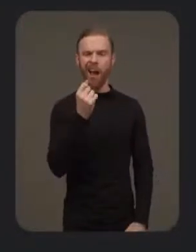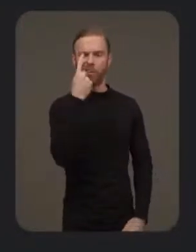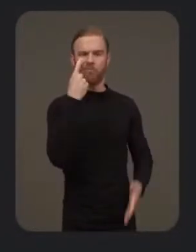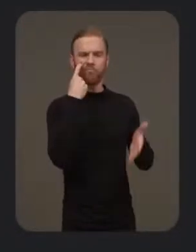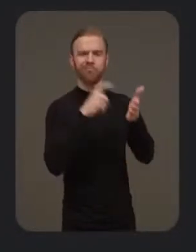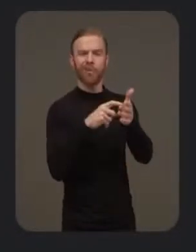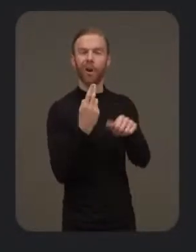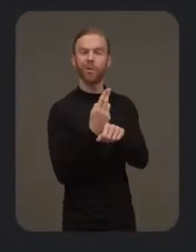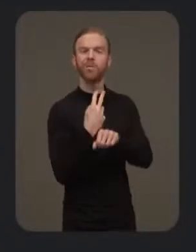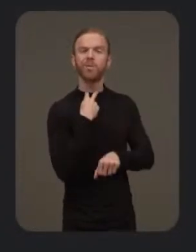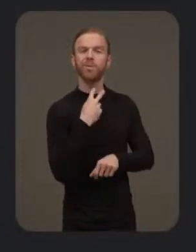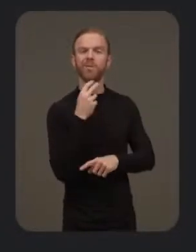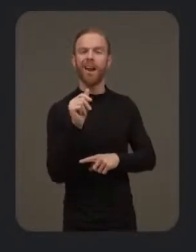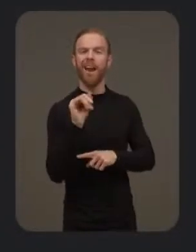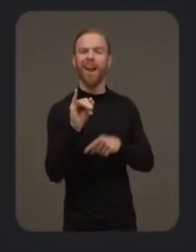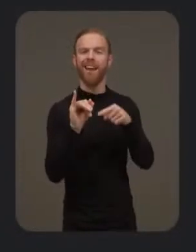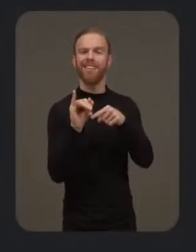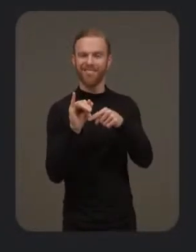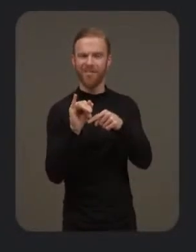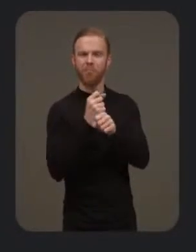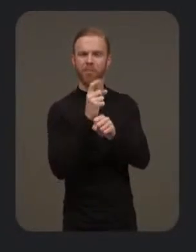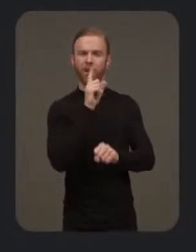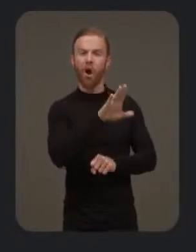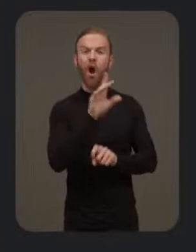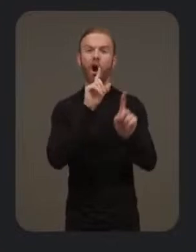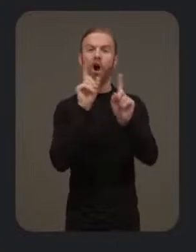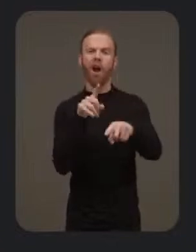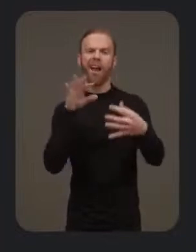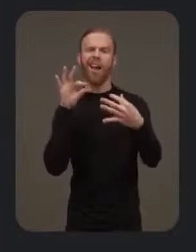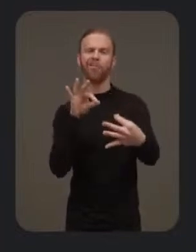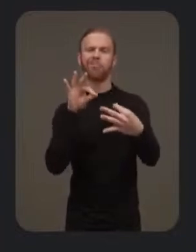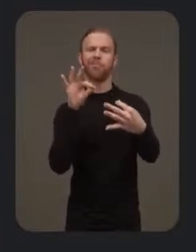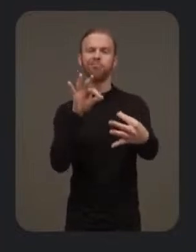can help make sure that order is accurate every single time.